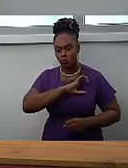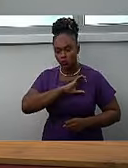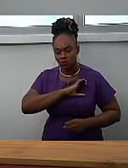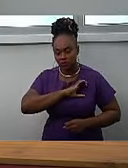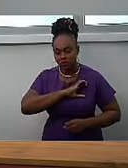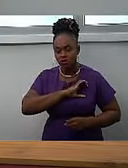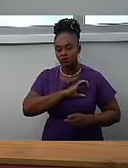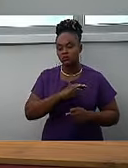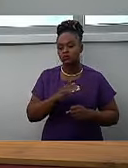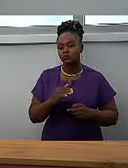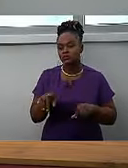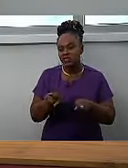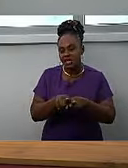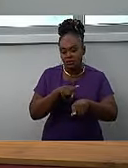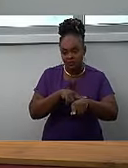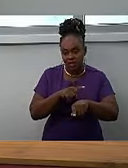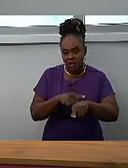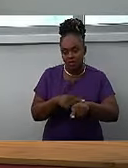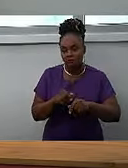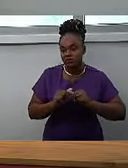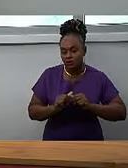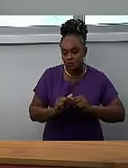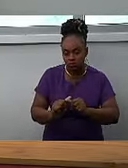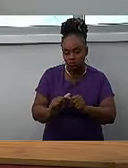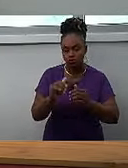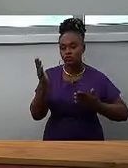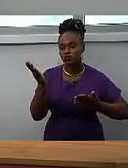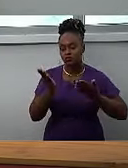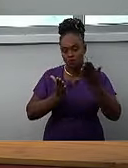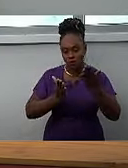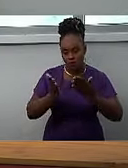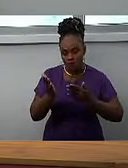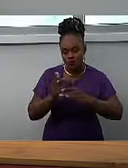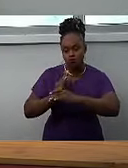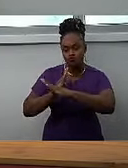continuing their vital work in protecting our communities.